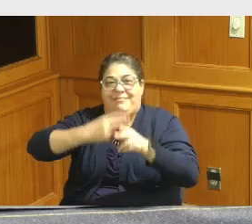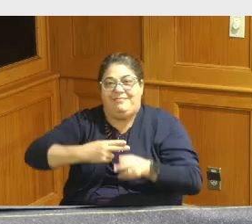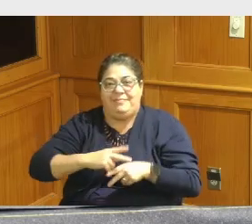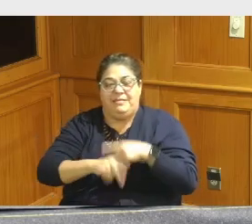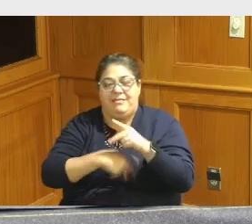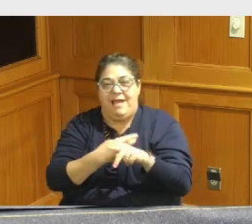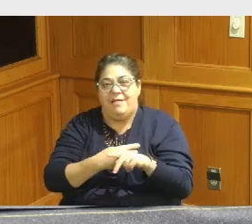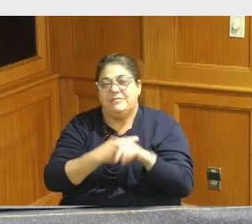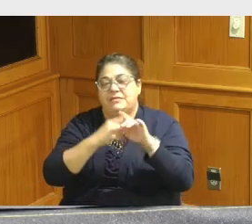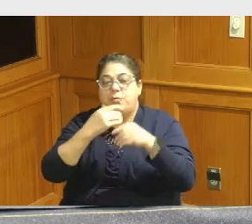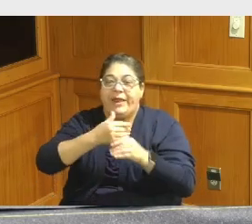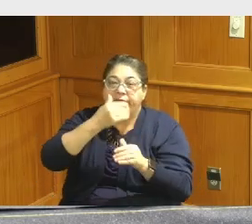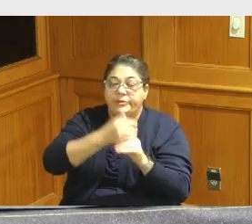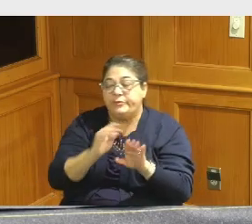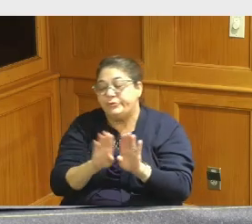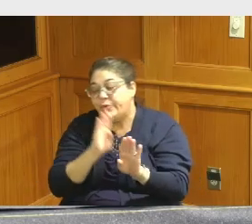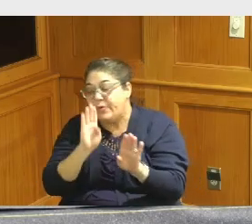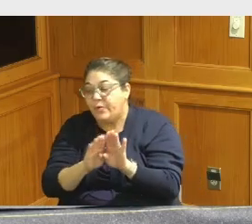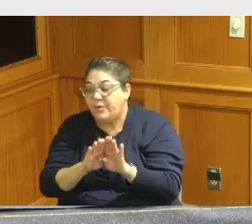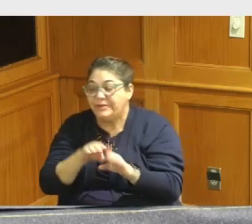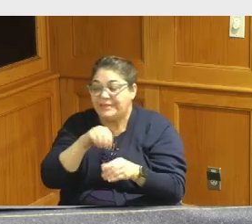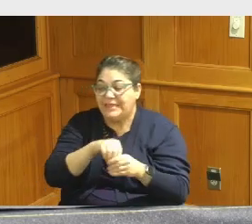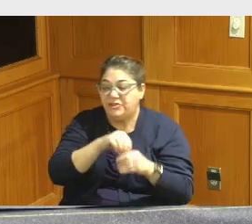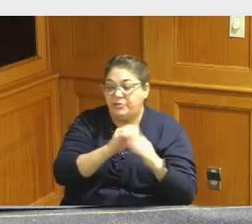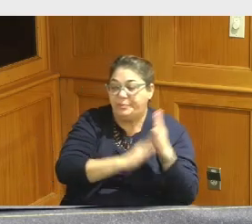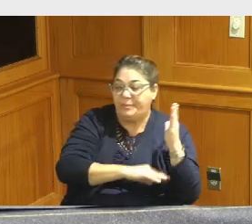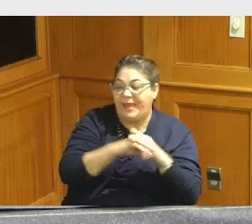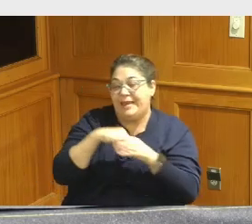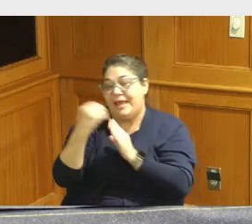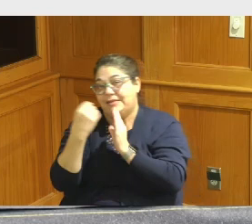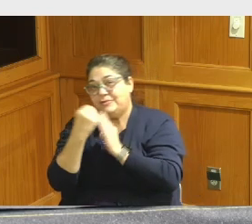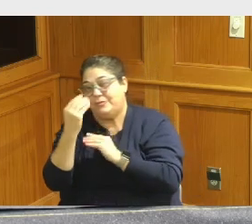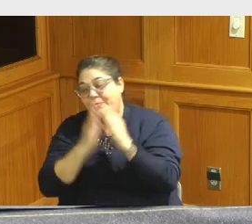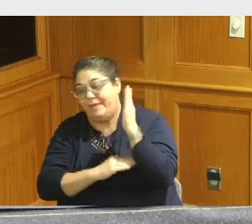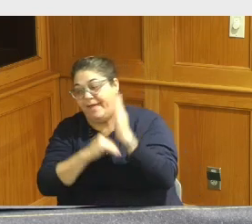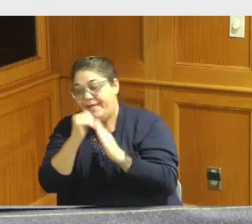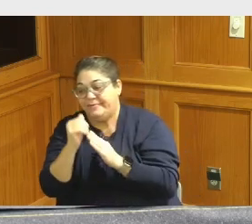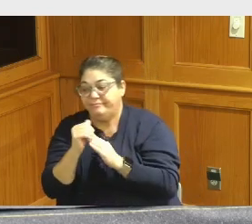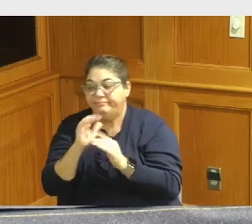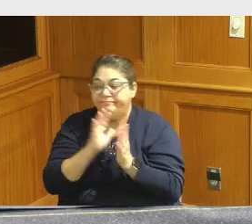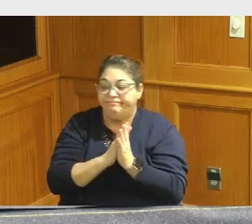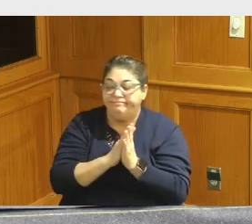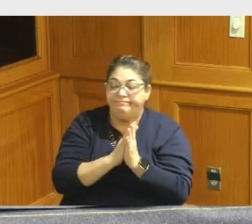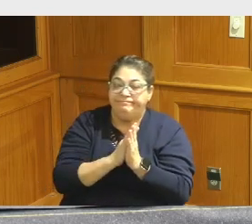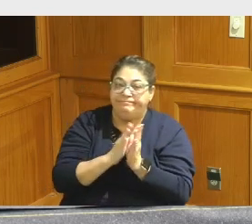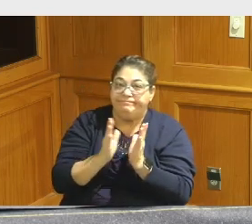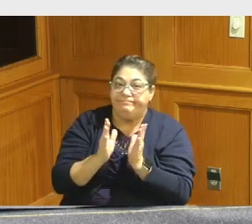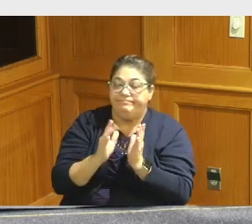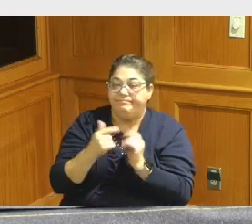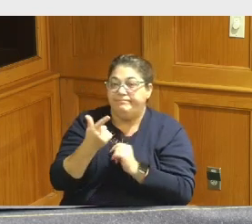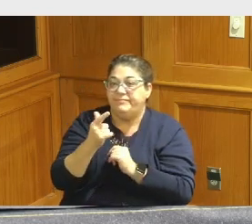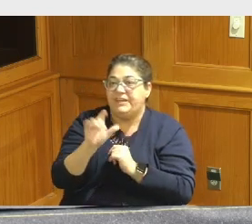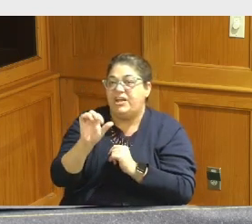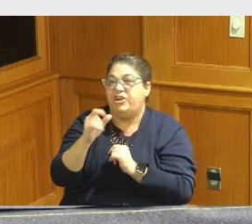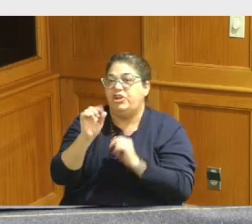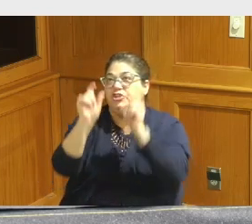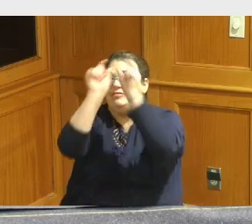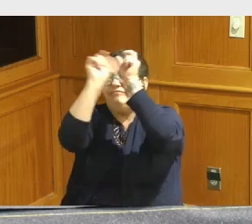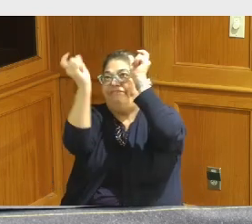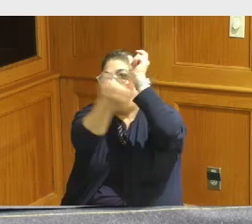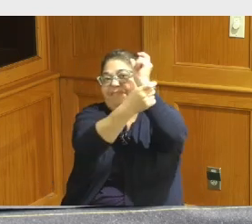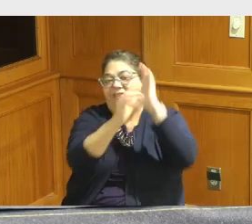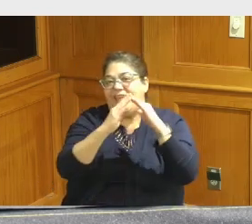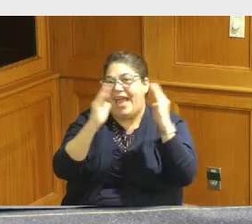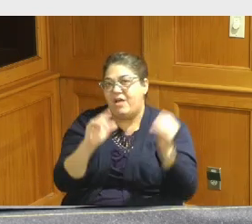As I mentioned, windows, doors, interior and exterior paint, of course, gutters, etc. So